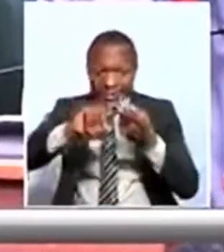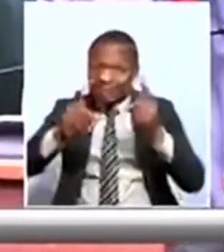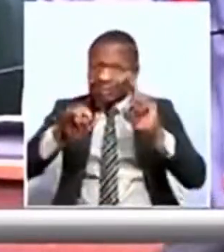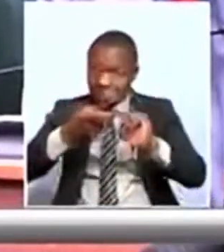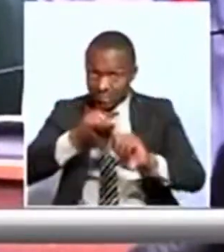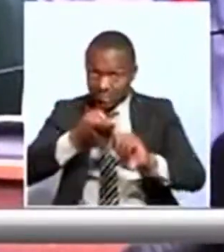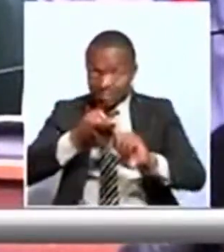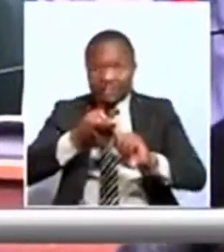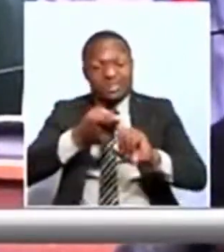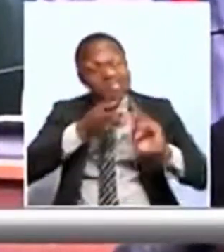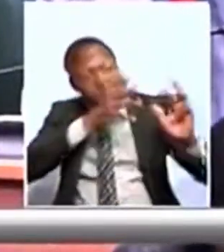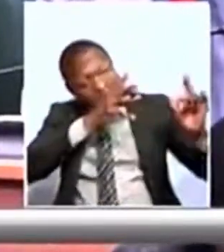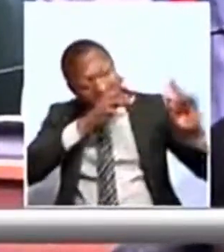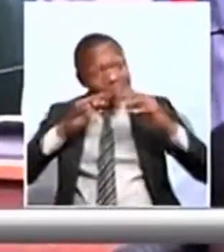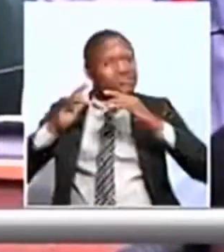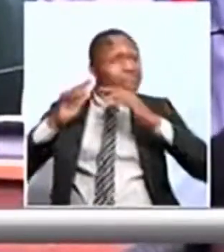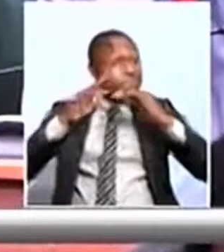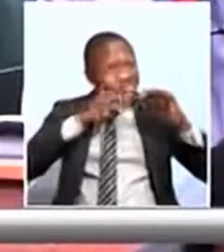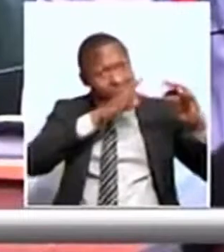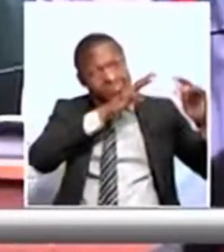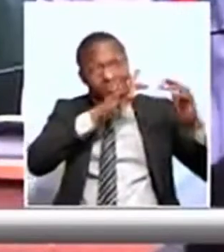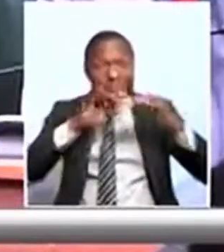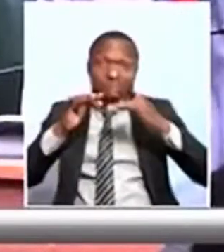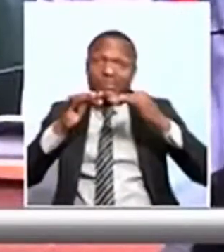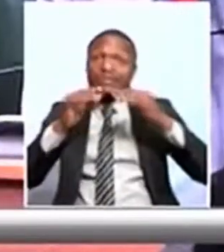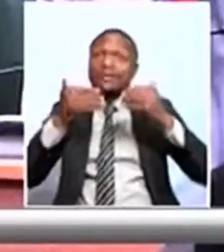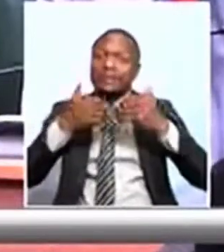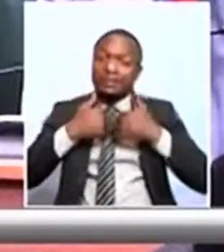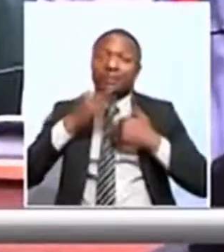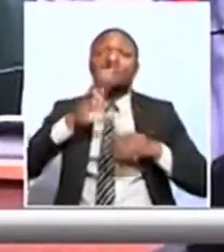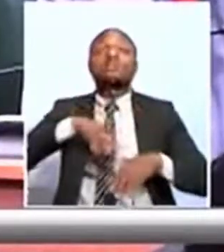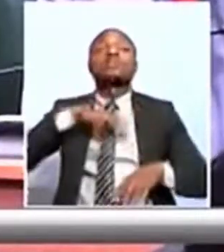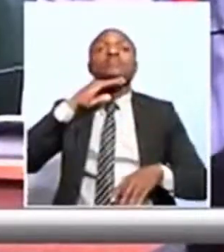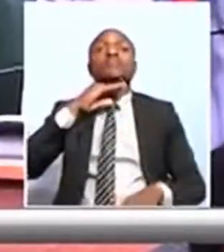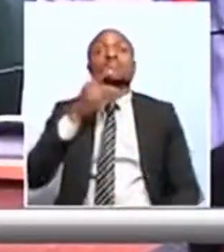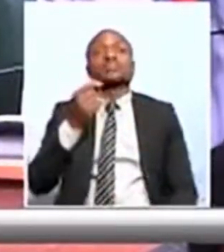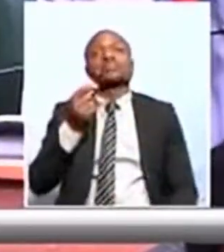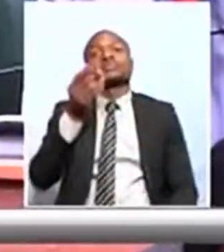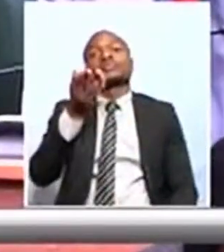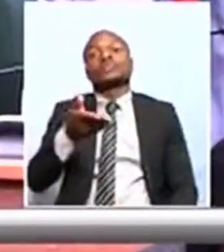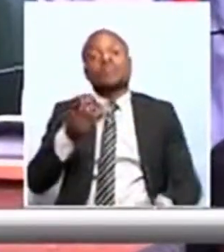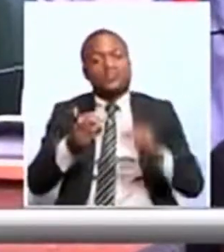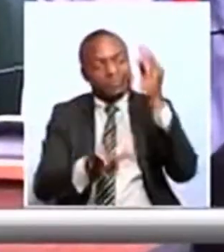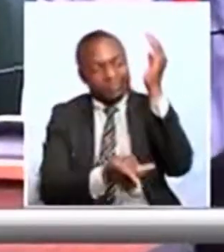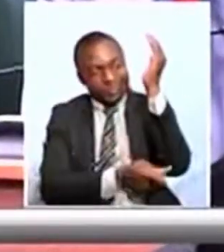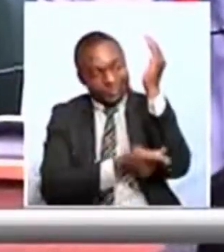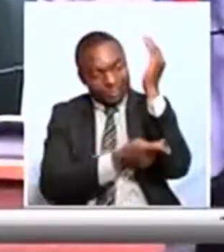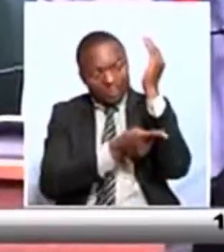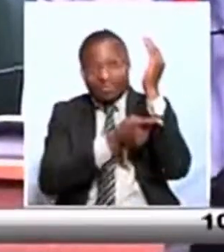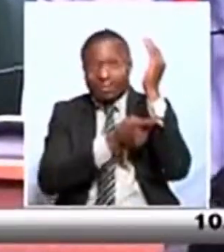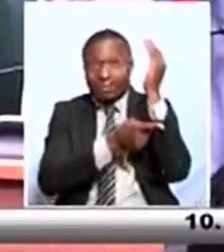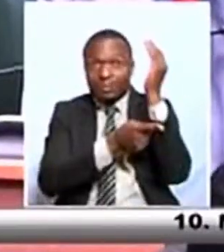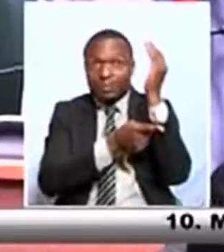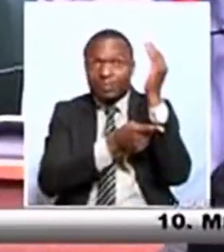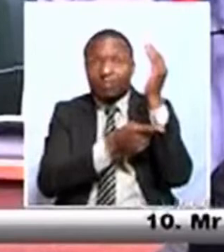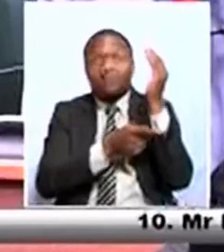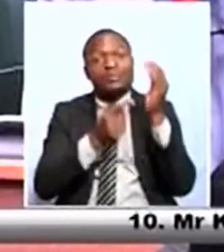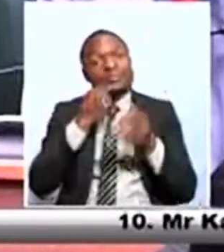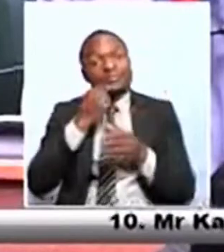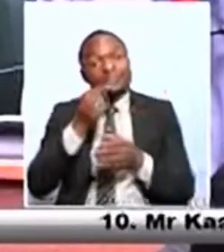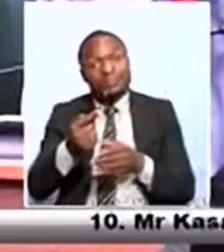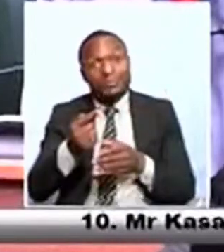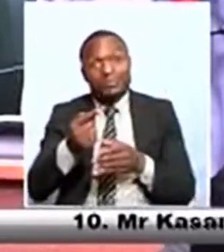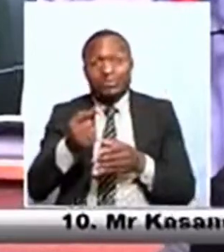been arguing that they had enough money in the treasury for development, even when we were saying that when we